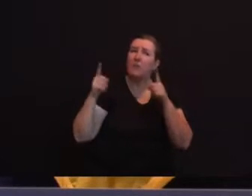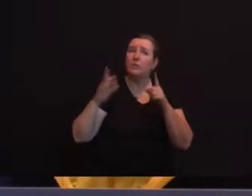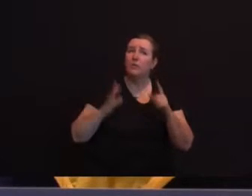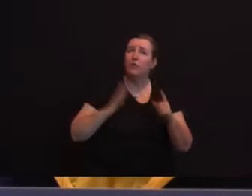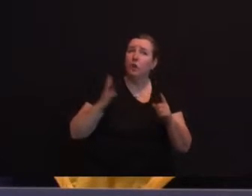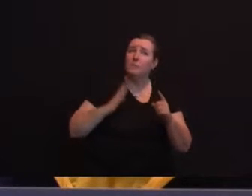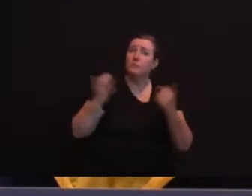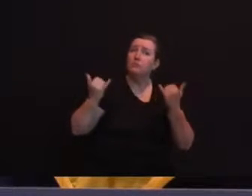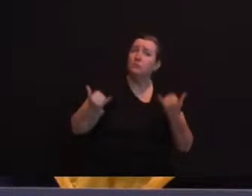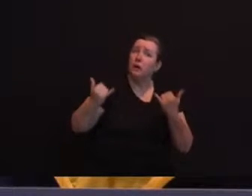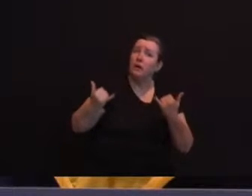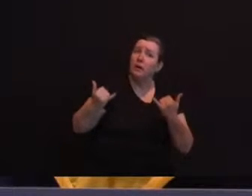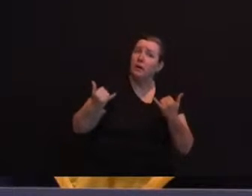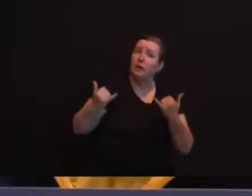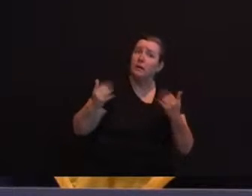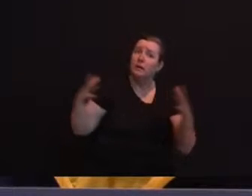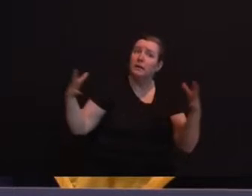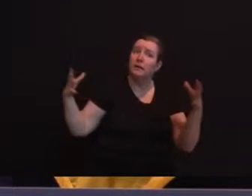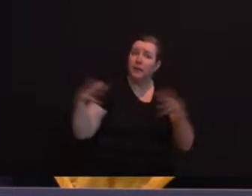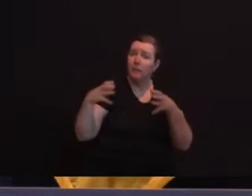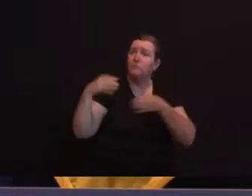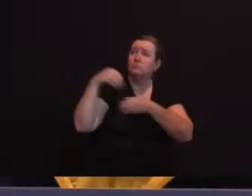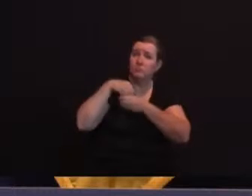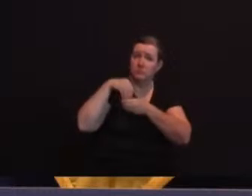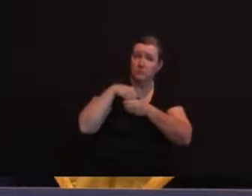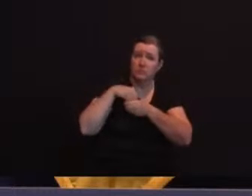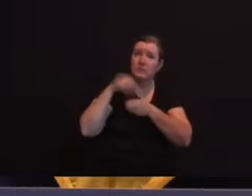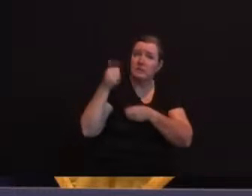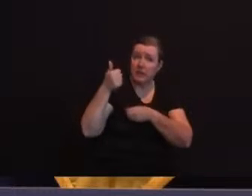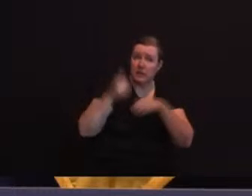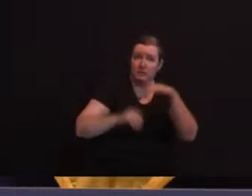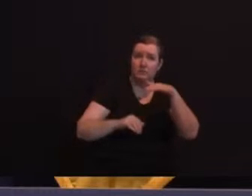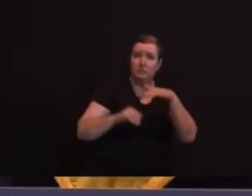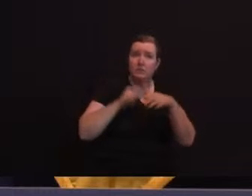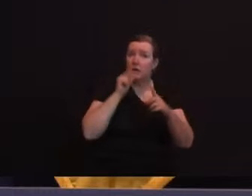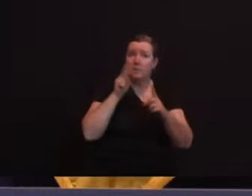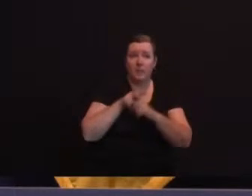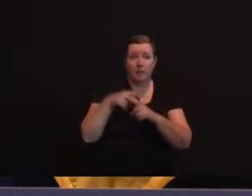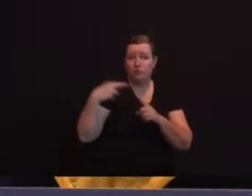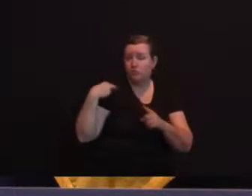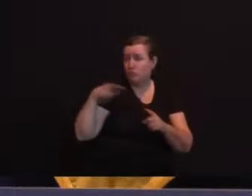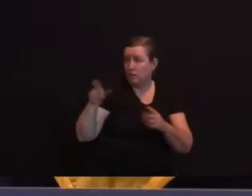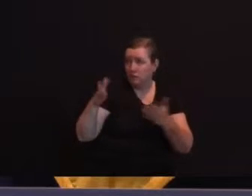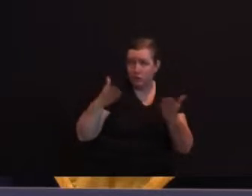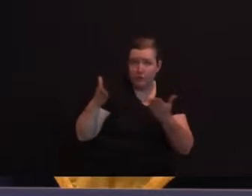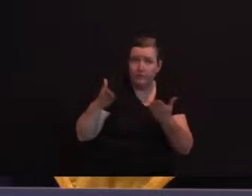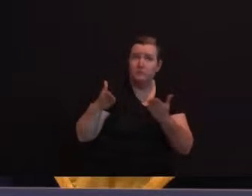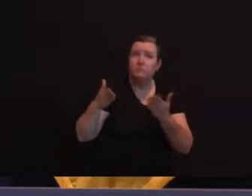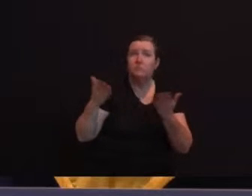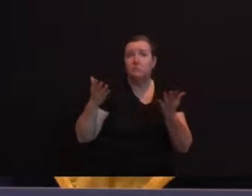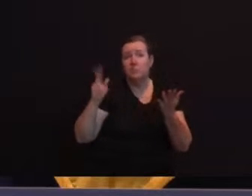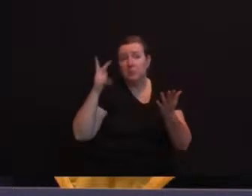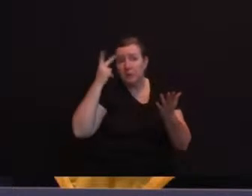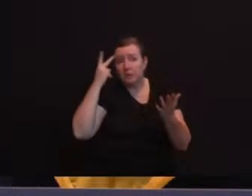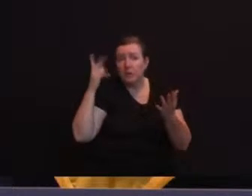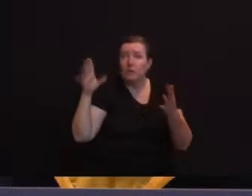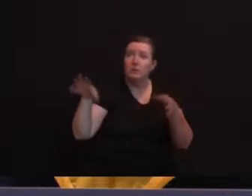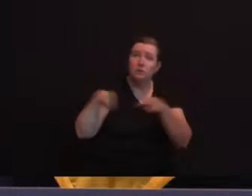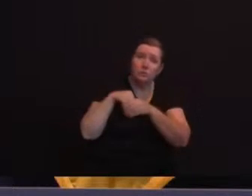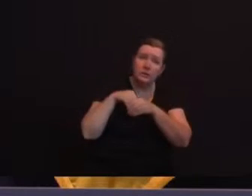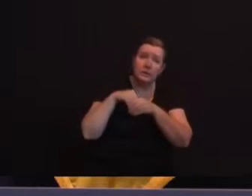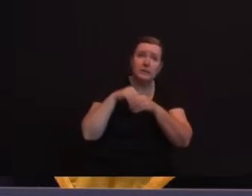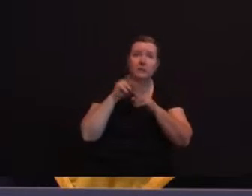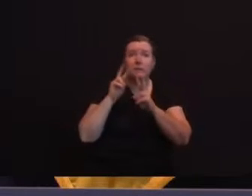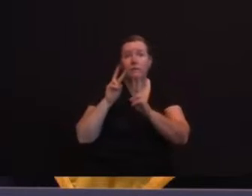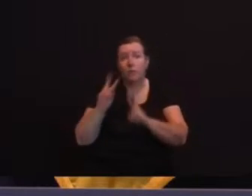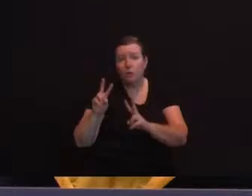10 inside gathering does not apply to religious services, celebrations, political, wedding, funerals, memorials, services,